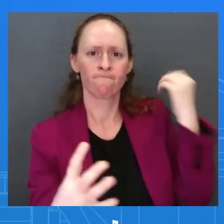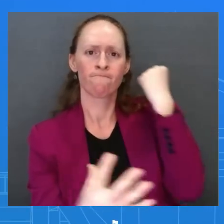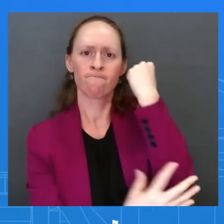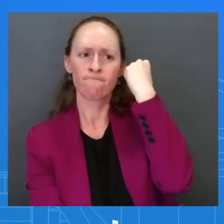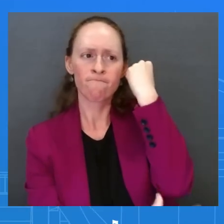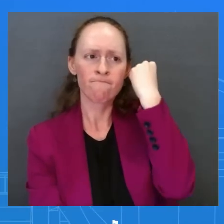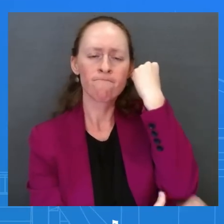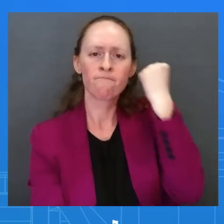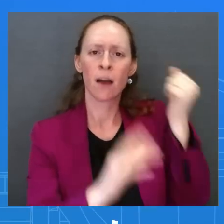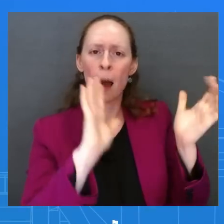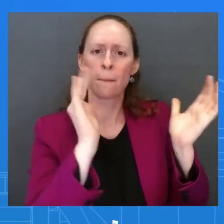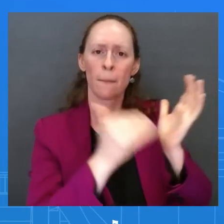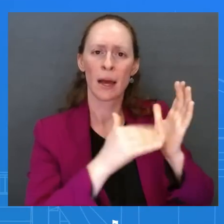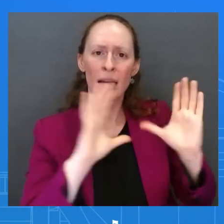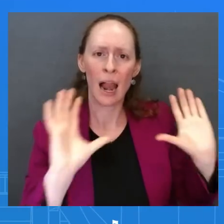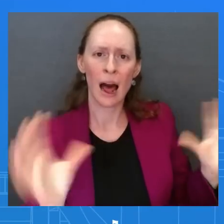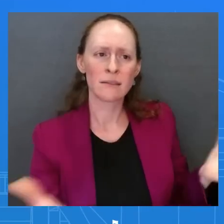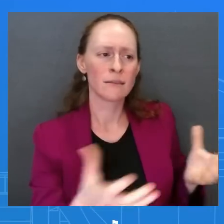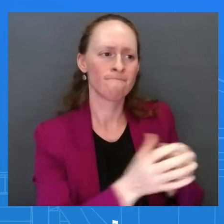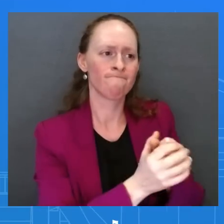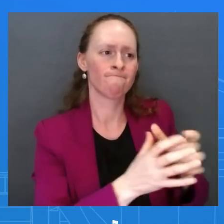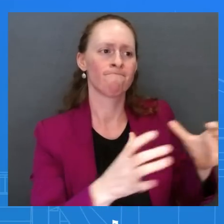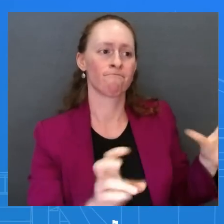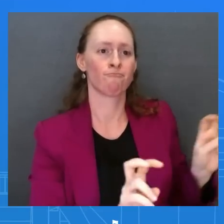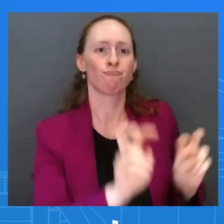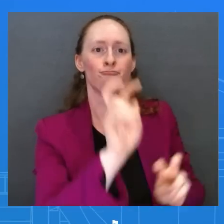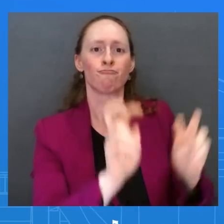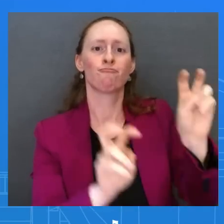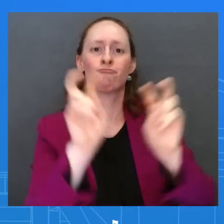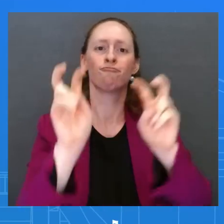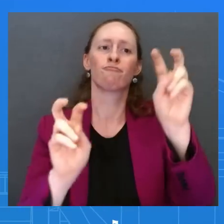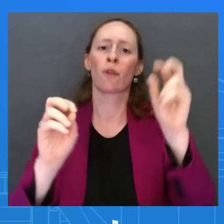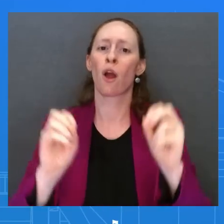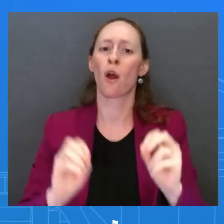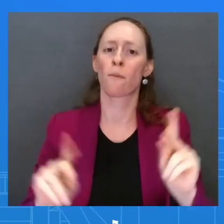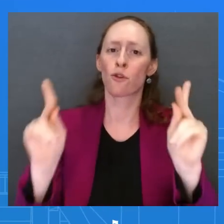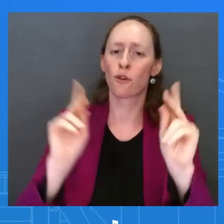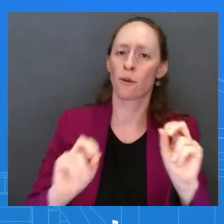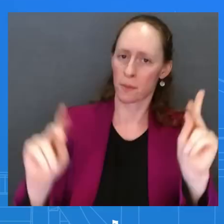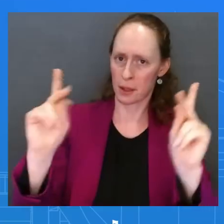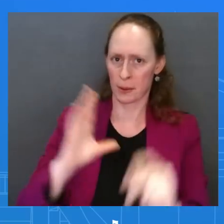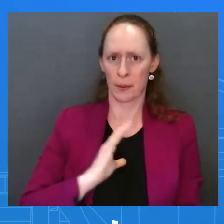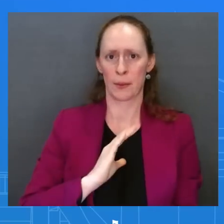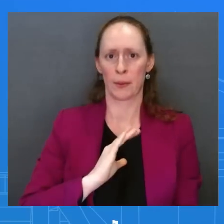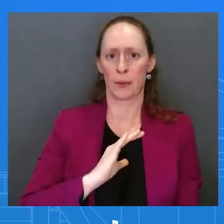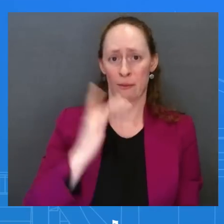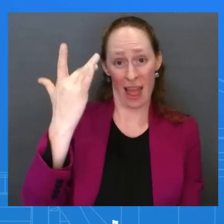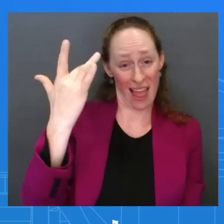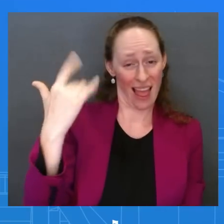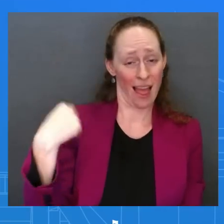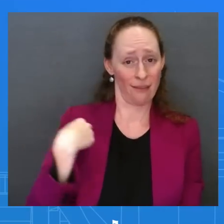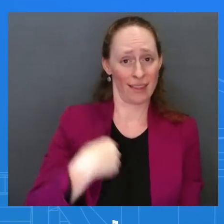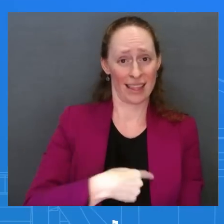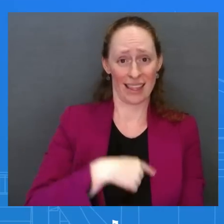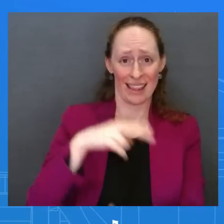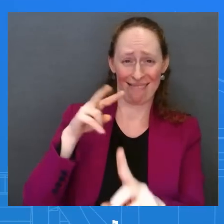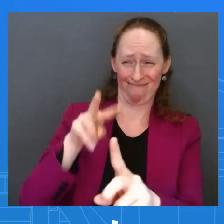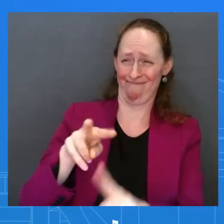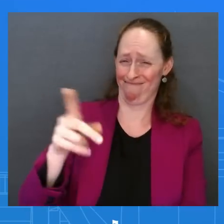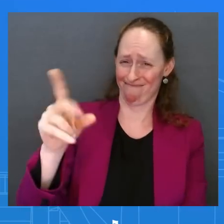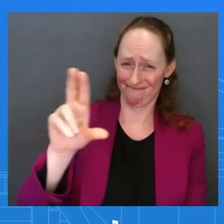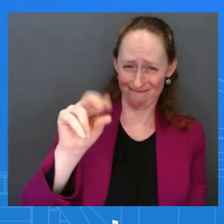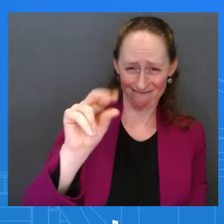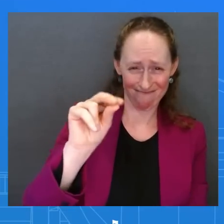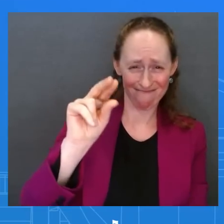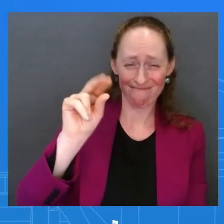because we believe that trickle-down economics does not work. And we have seen that over and over and over again. And what we have seen, even before the